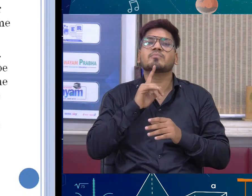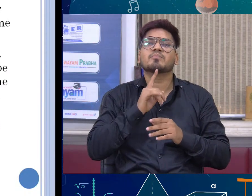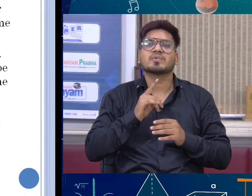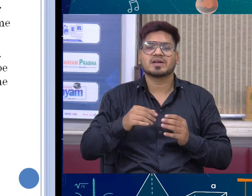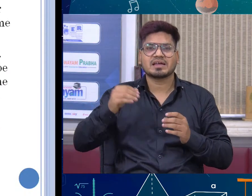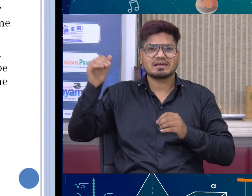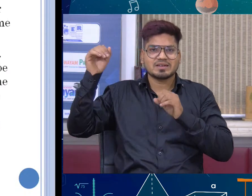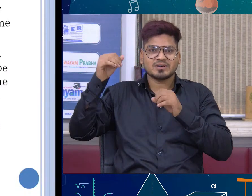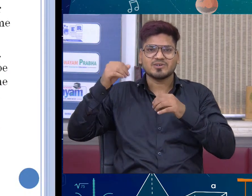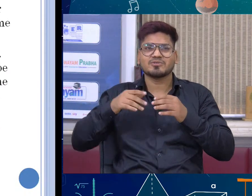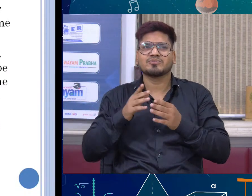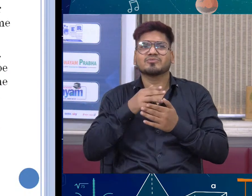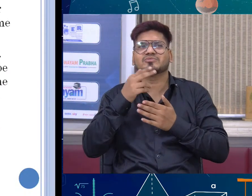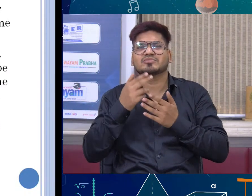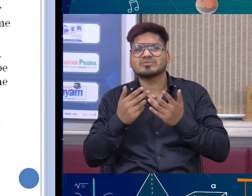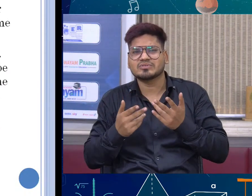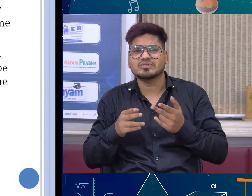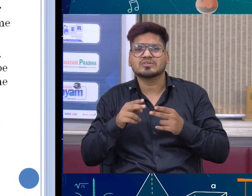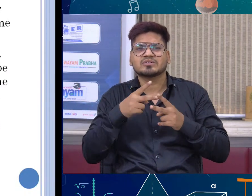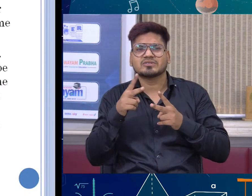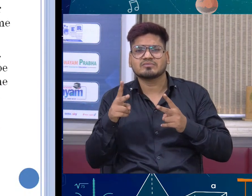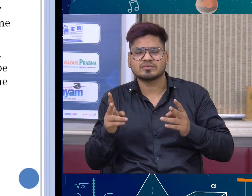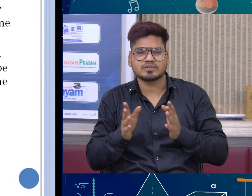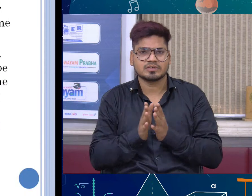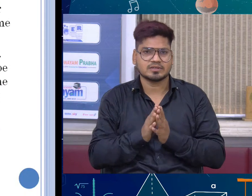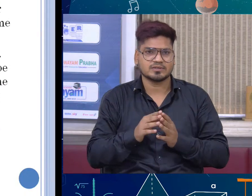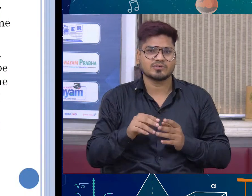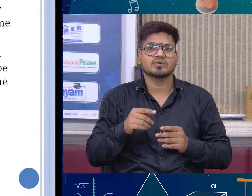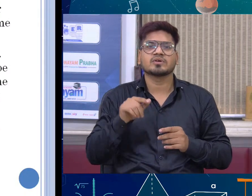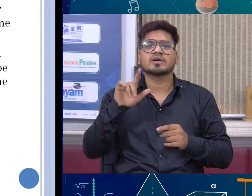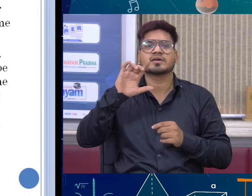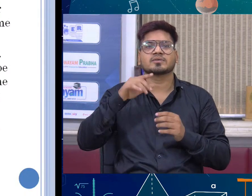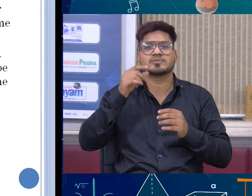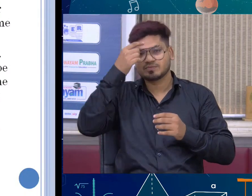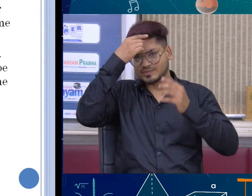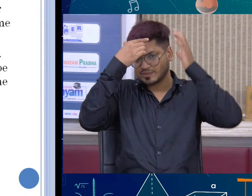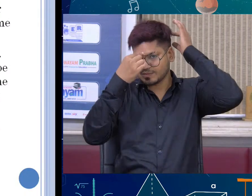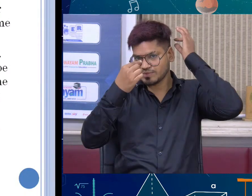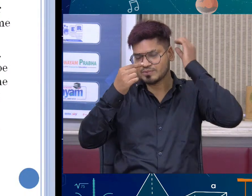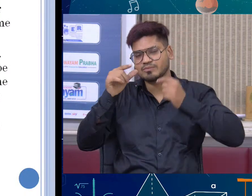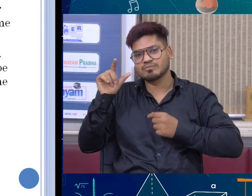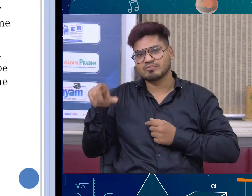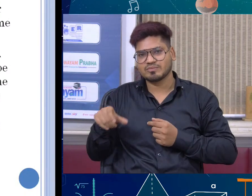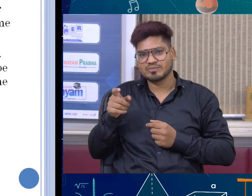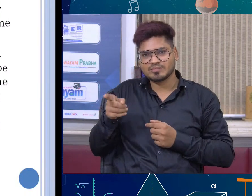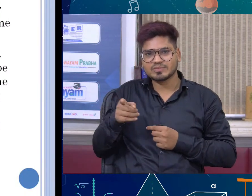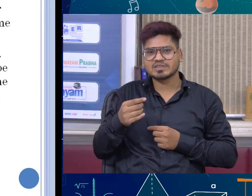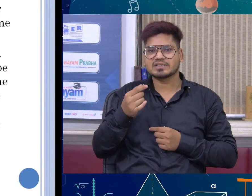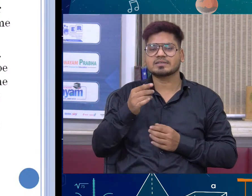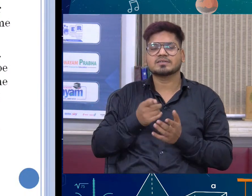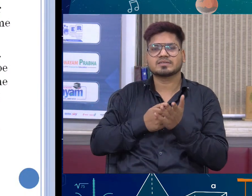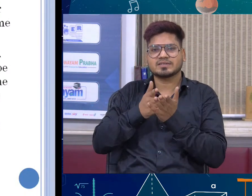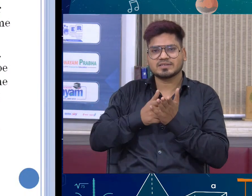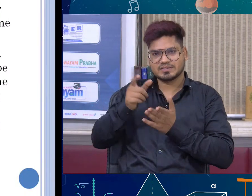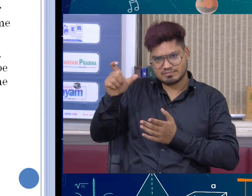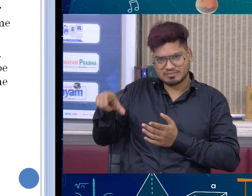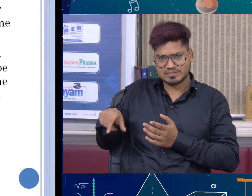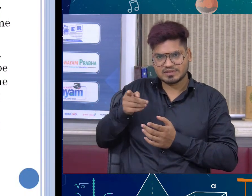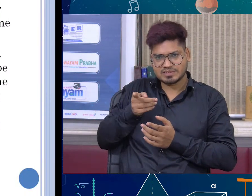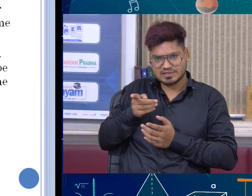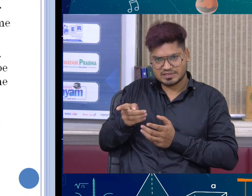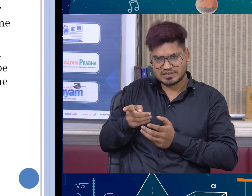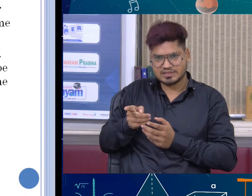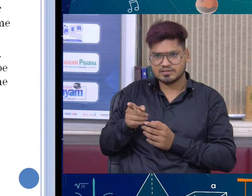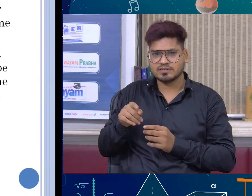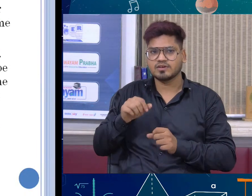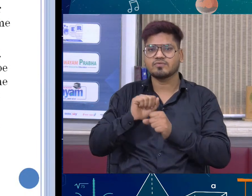feeling the rain on his body. The Lanju, the farmer, is predicted that coming to do rain. There's